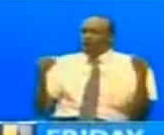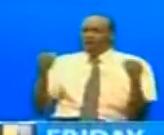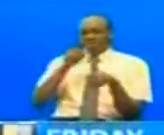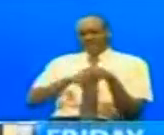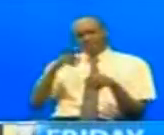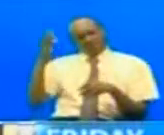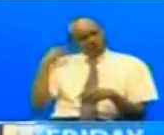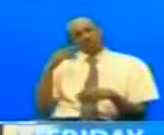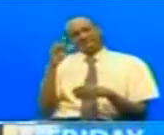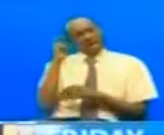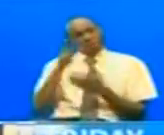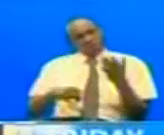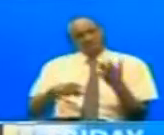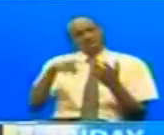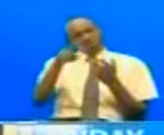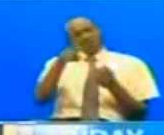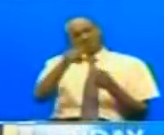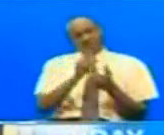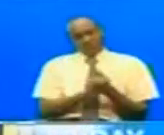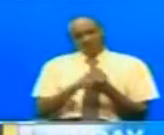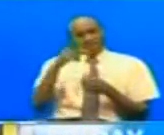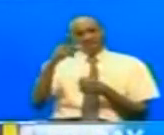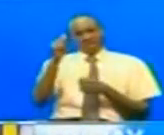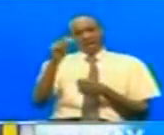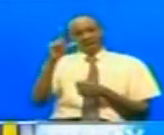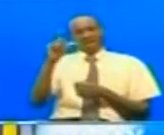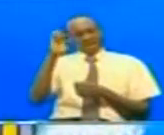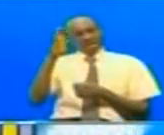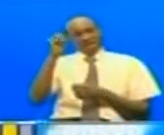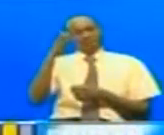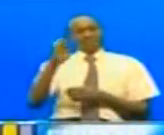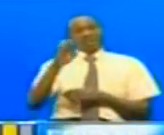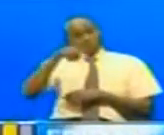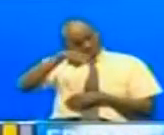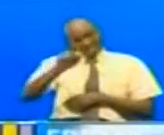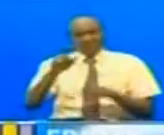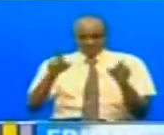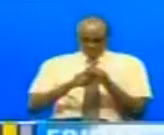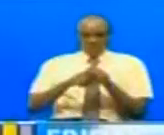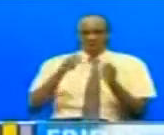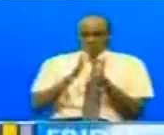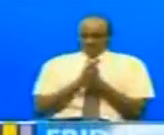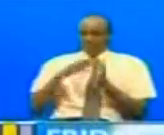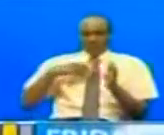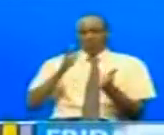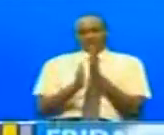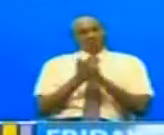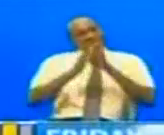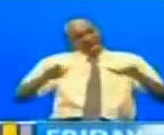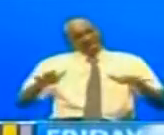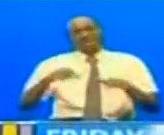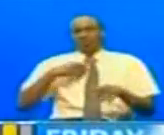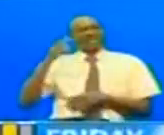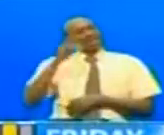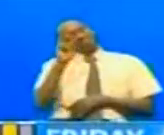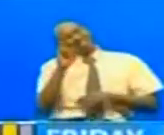we used to hear Kalembe Ndile. Kalembe and squatters was like one and the same thing. Mm. What happened? We no longer see